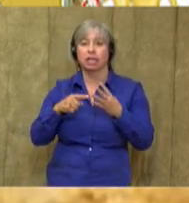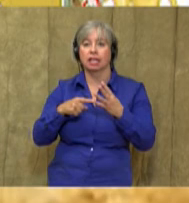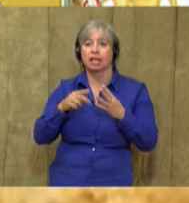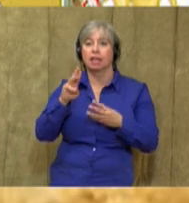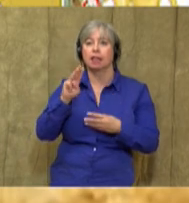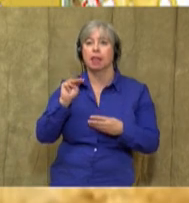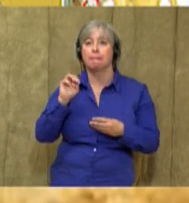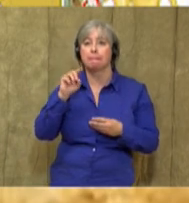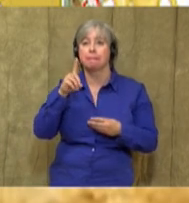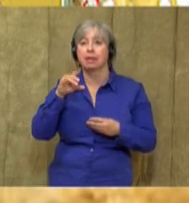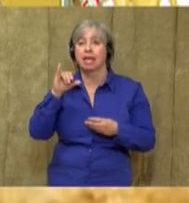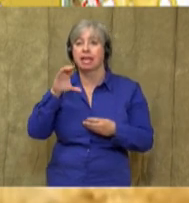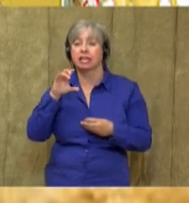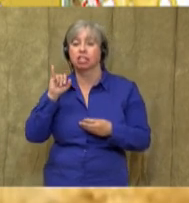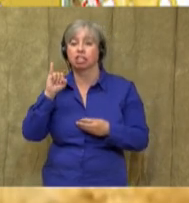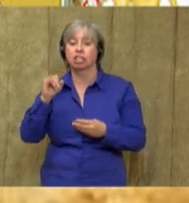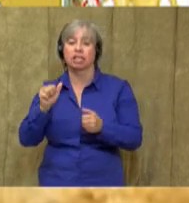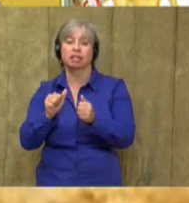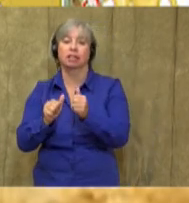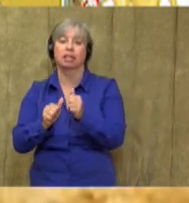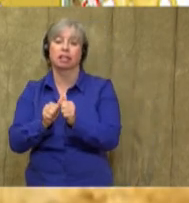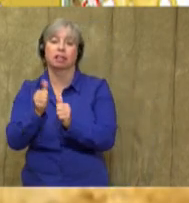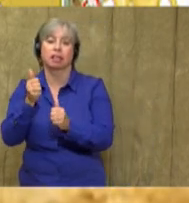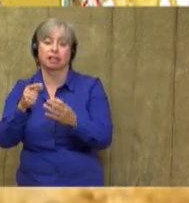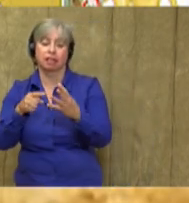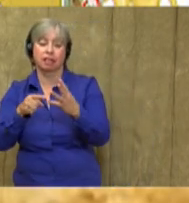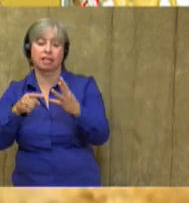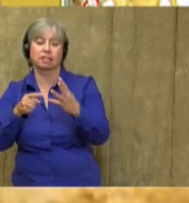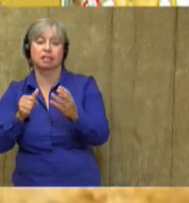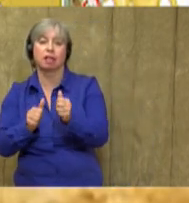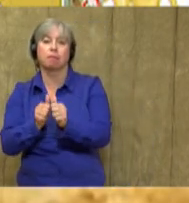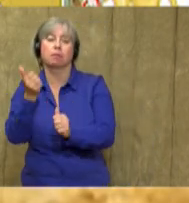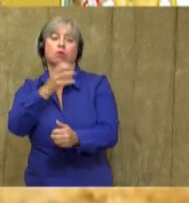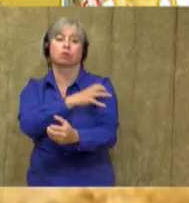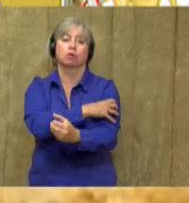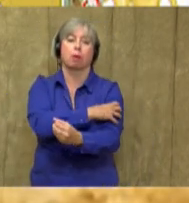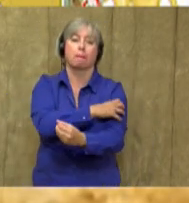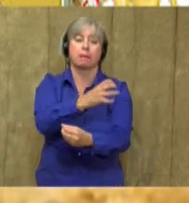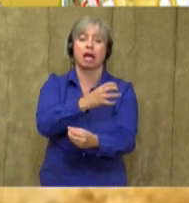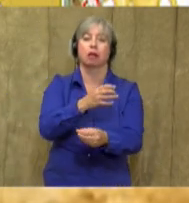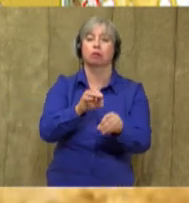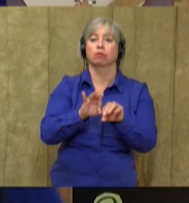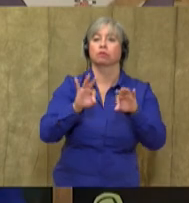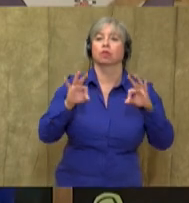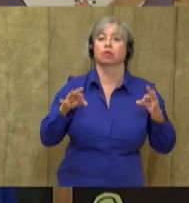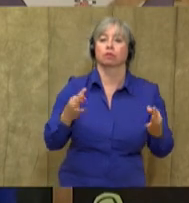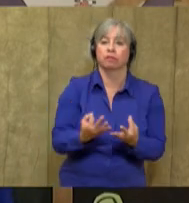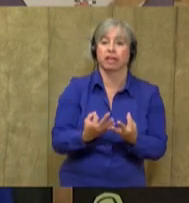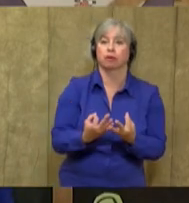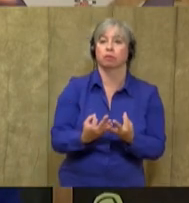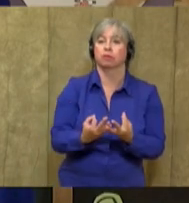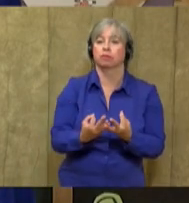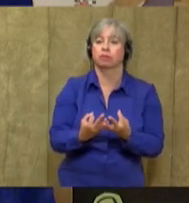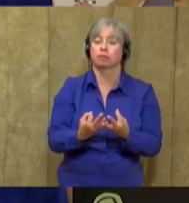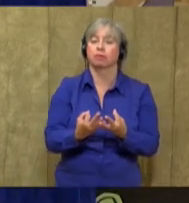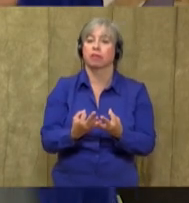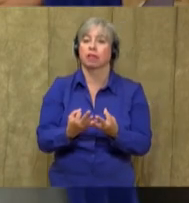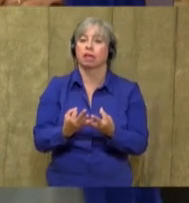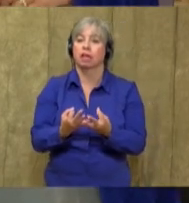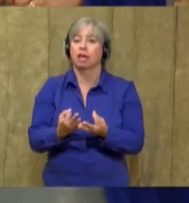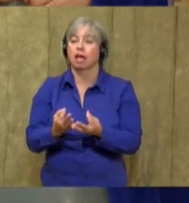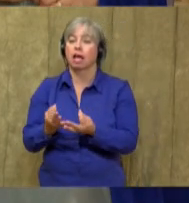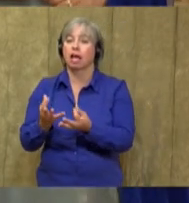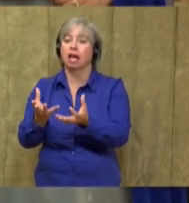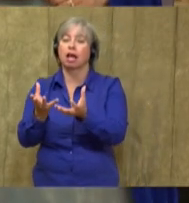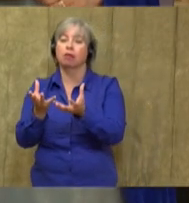very powerful. Actually, there's a new research item. Again, I always like to bring you modern facts to show why